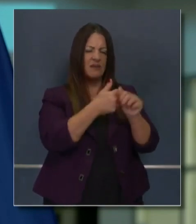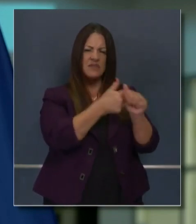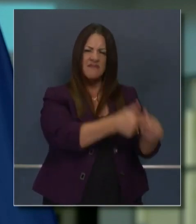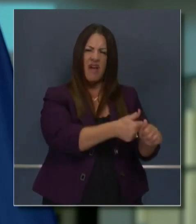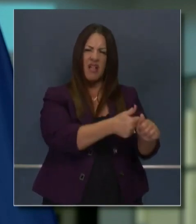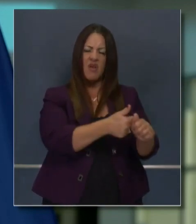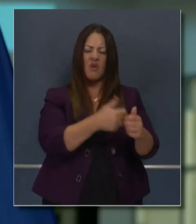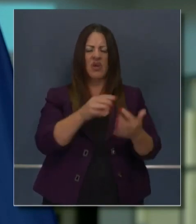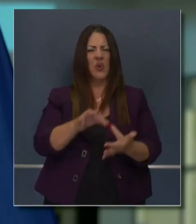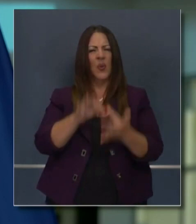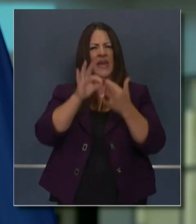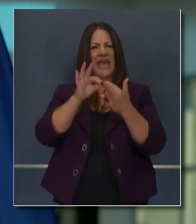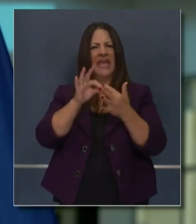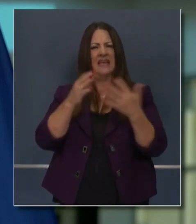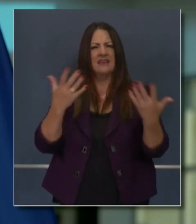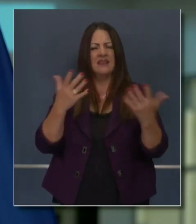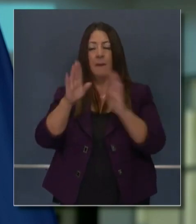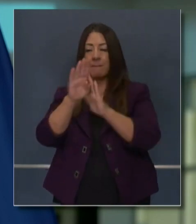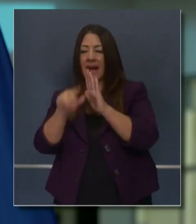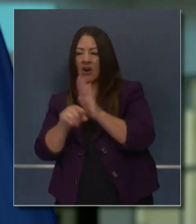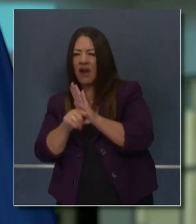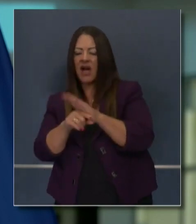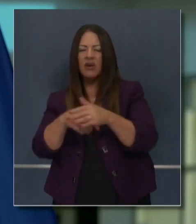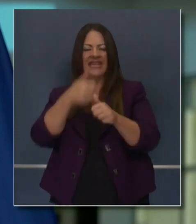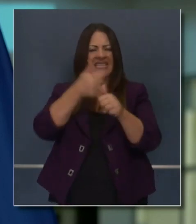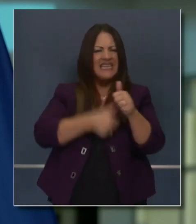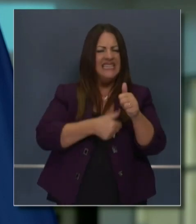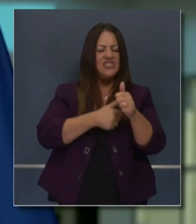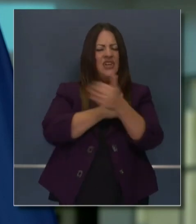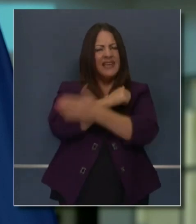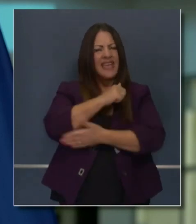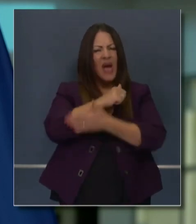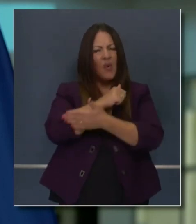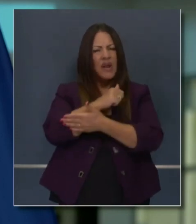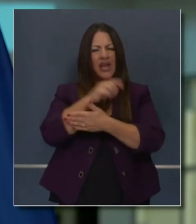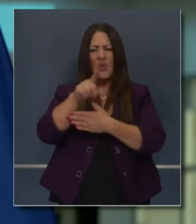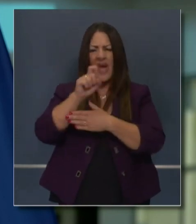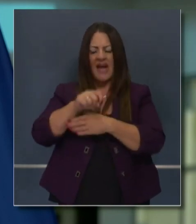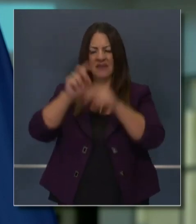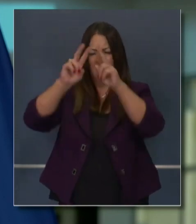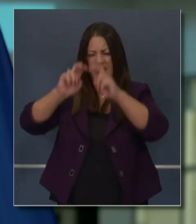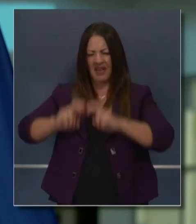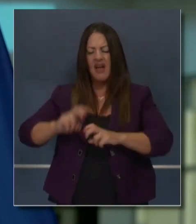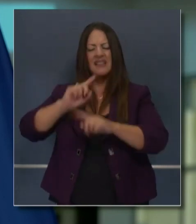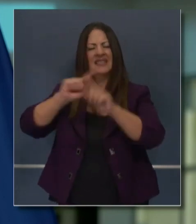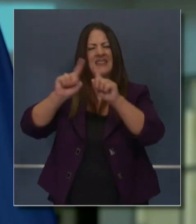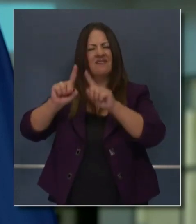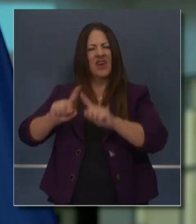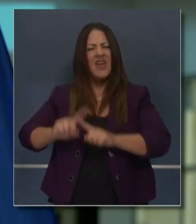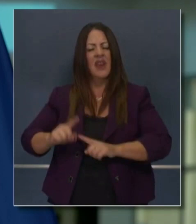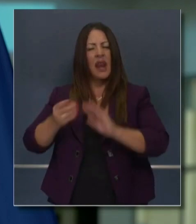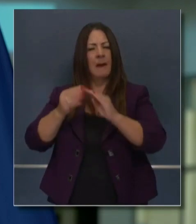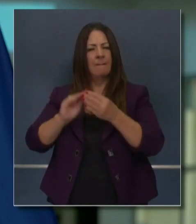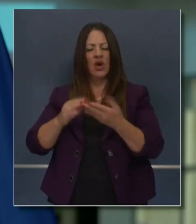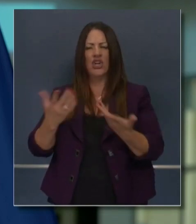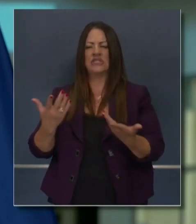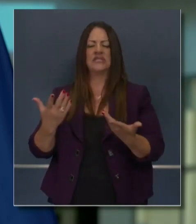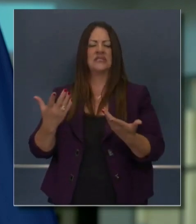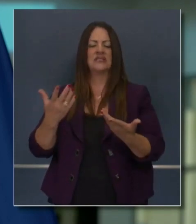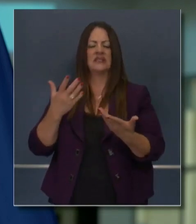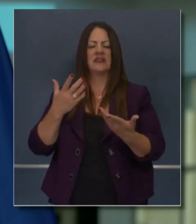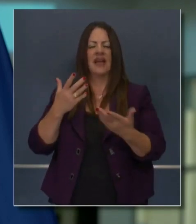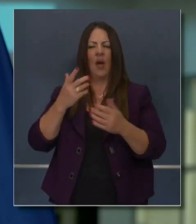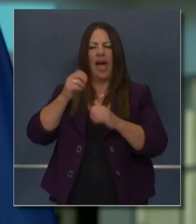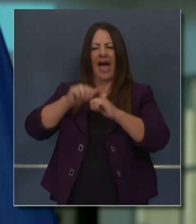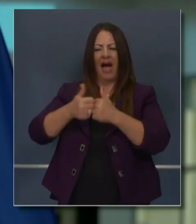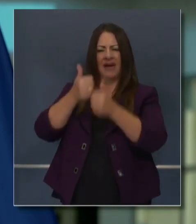dynamics, unique background rates, county by county, all experiencing different background rates as it relates to the spread of